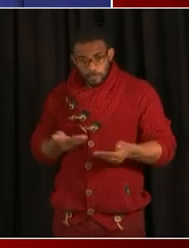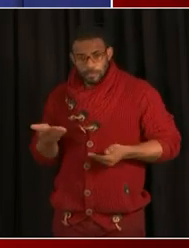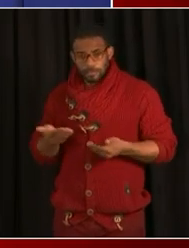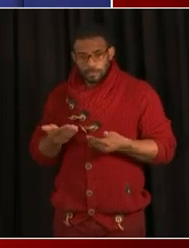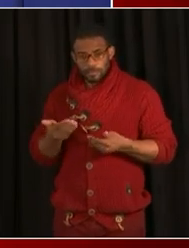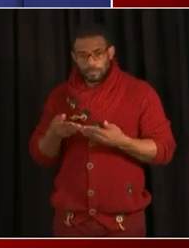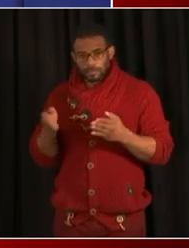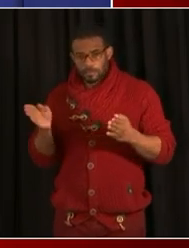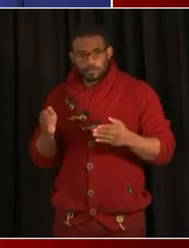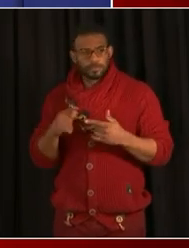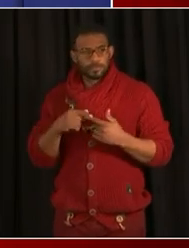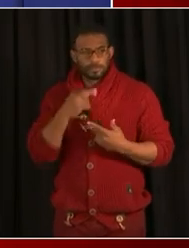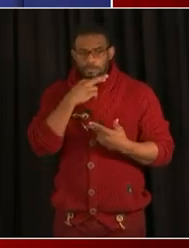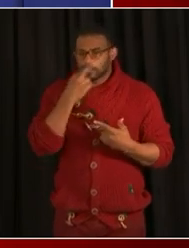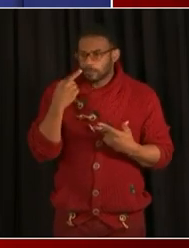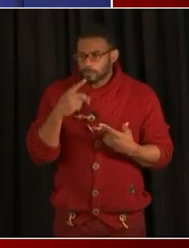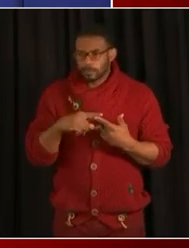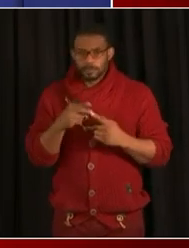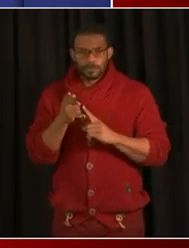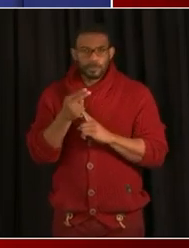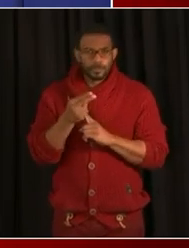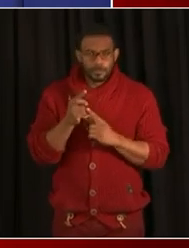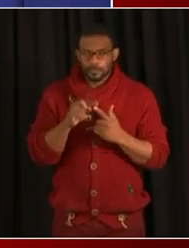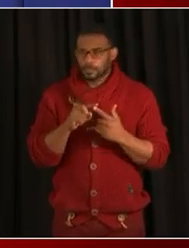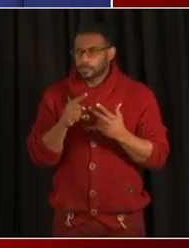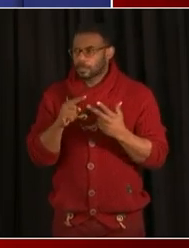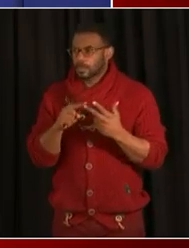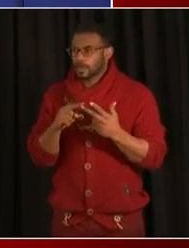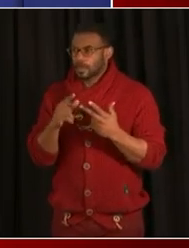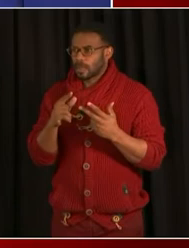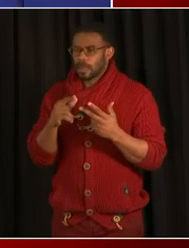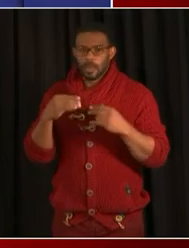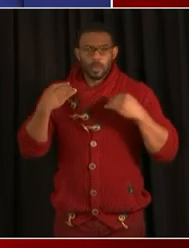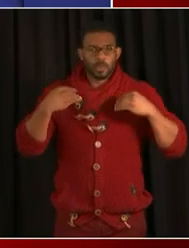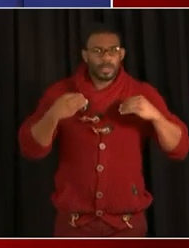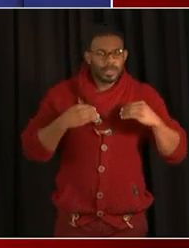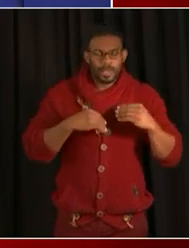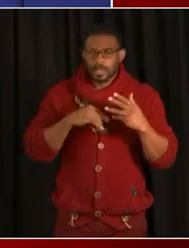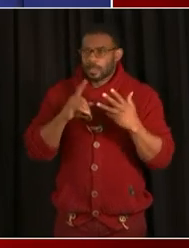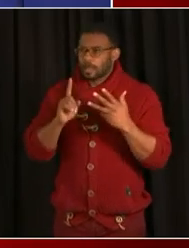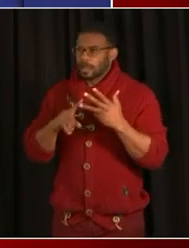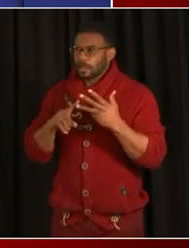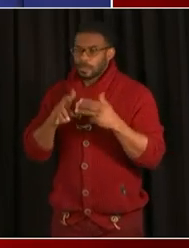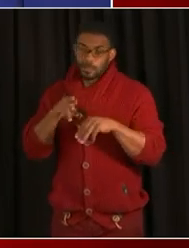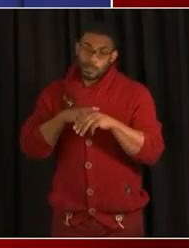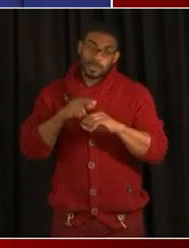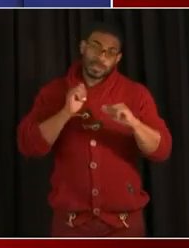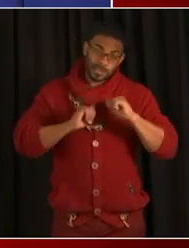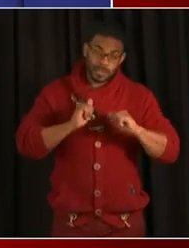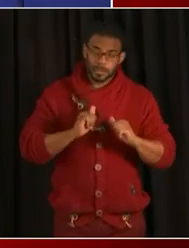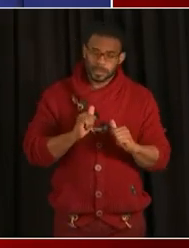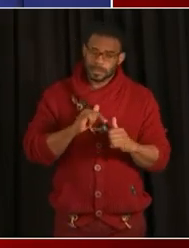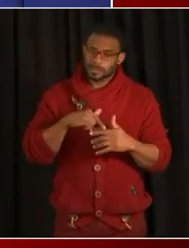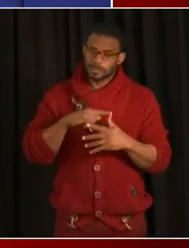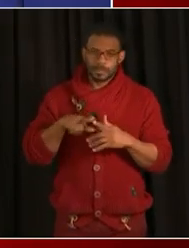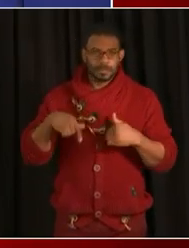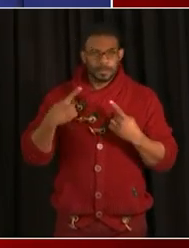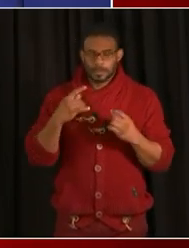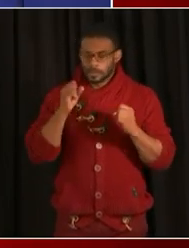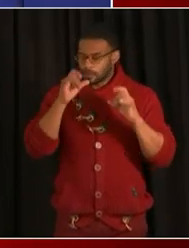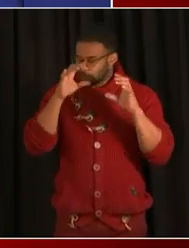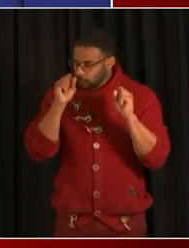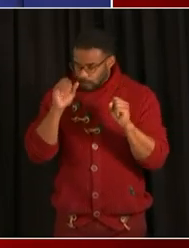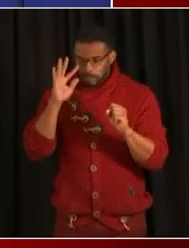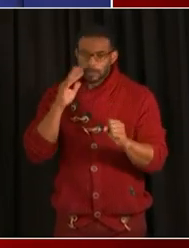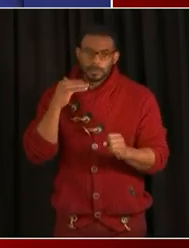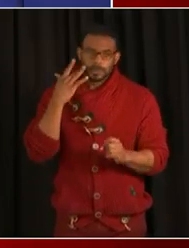hospitality in general, restaurants, hotels, retail, and of course entertainment. It's been